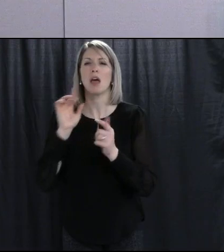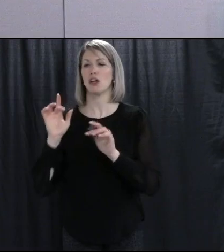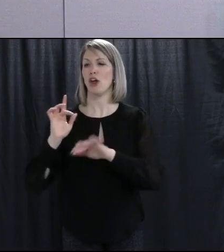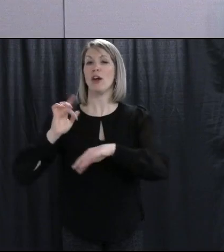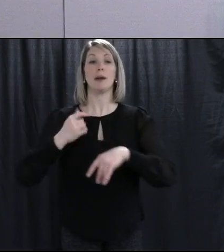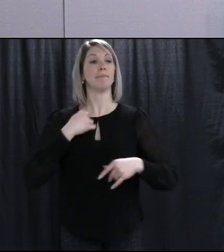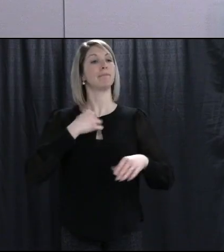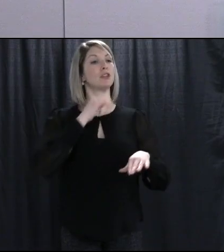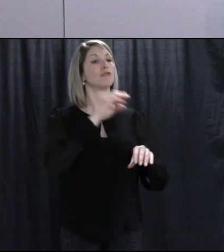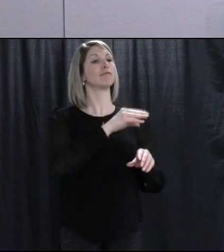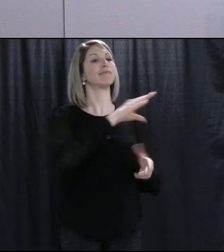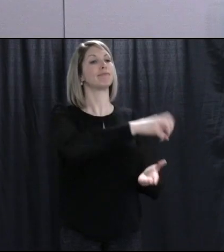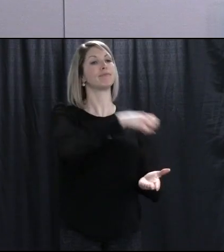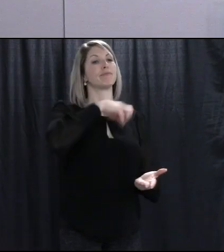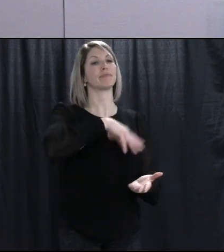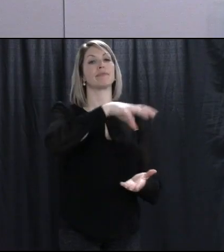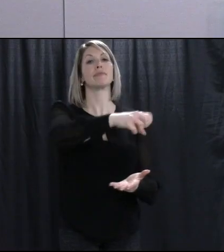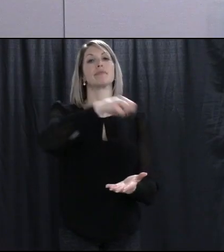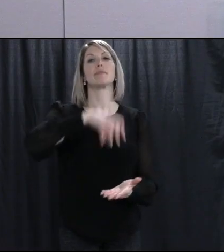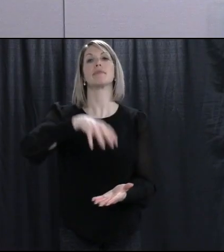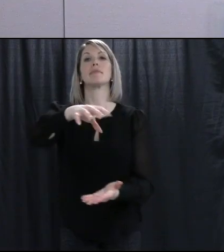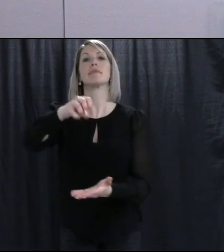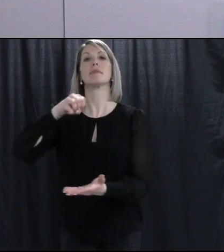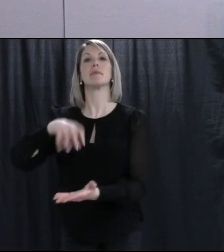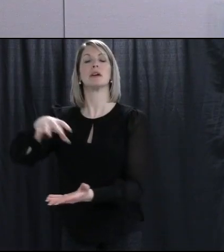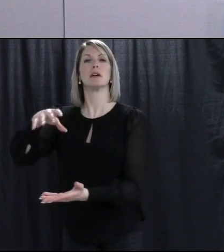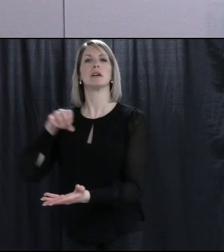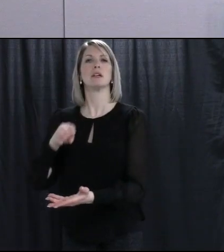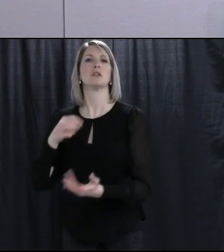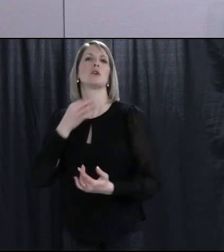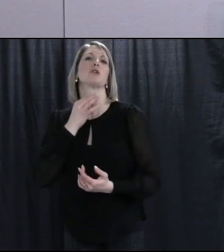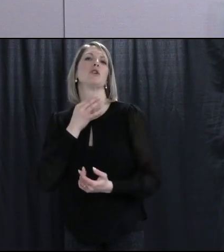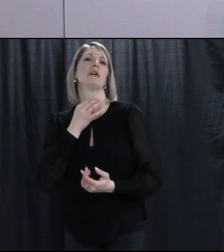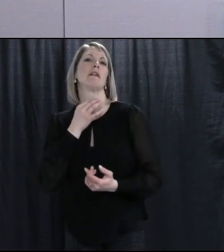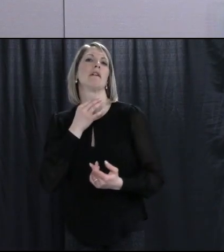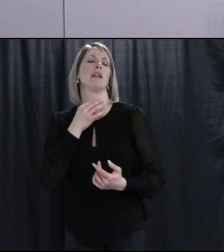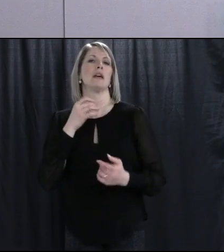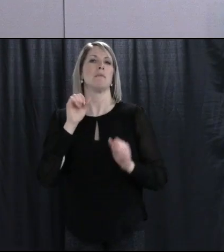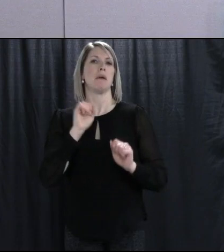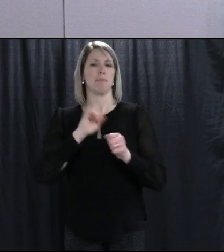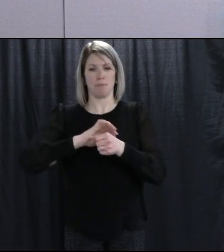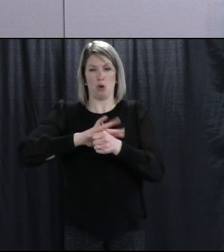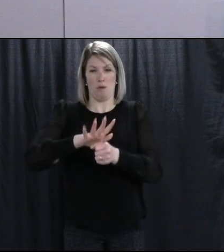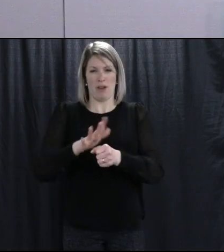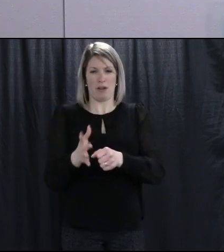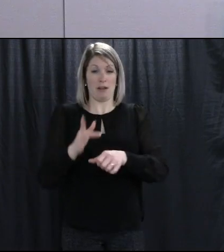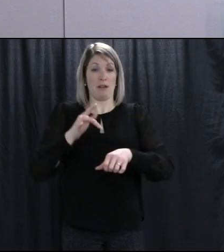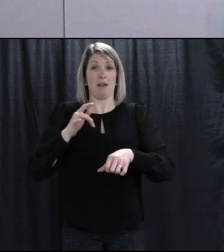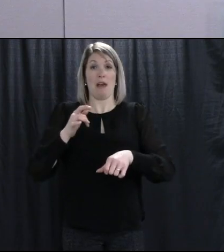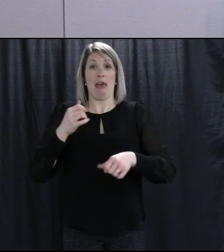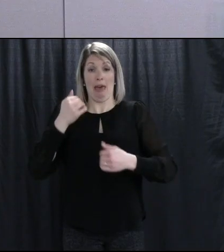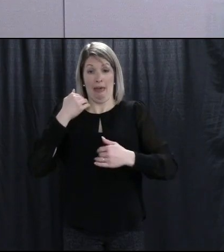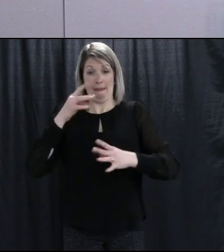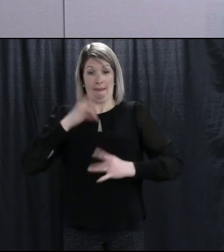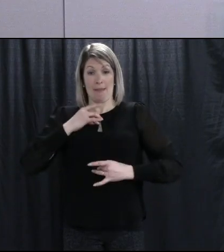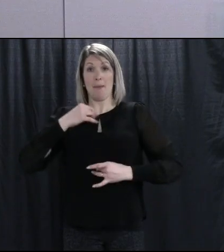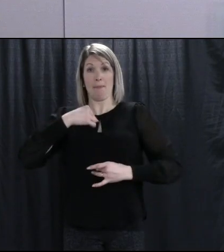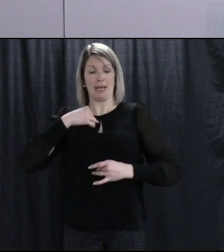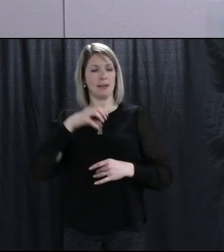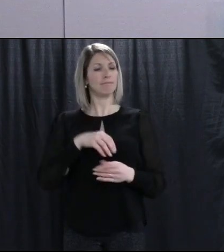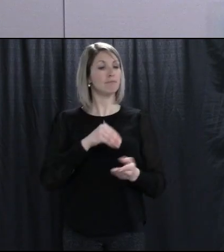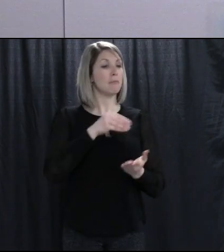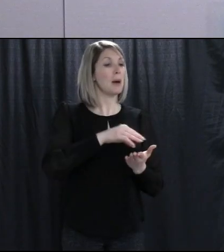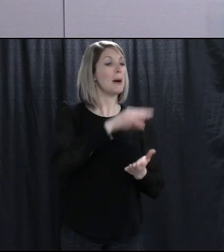an idea of, does the virus live on things like apples or grapes or the sort of unwrapped produce that people are dealing